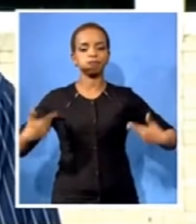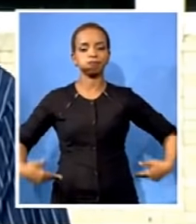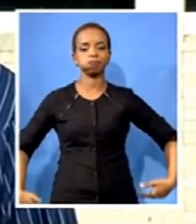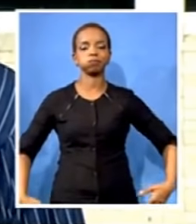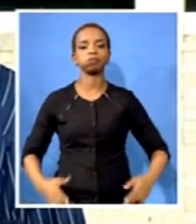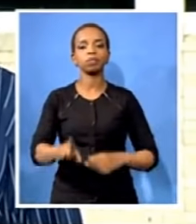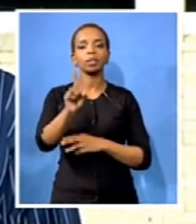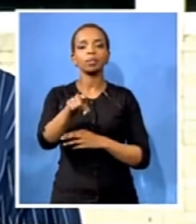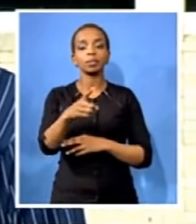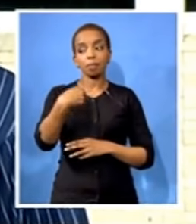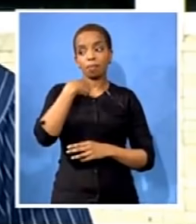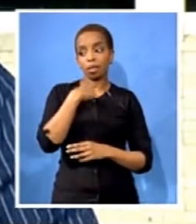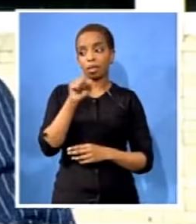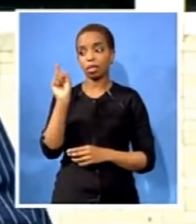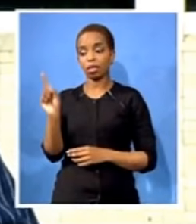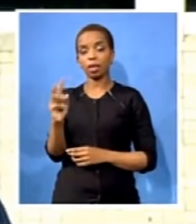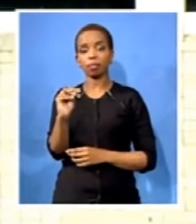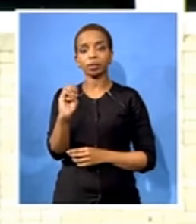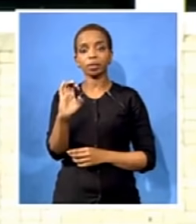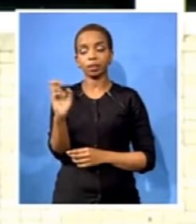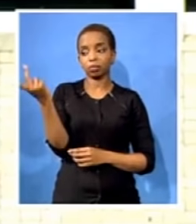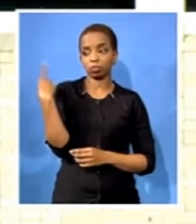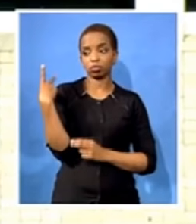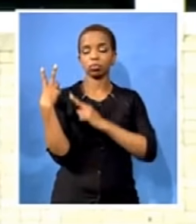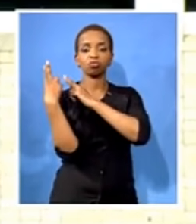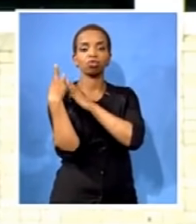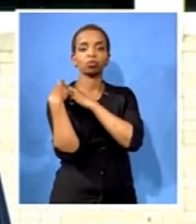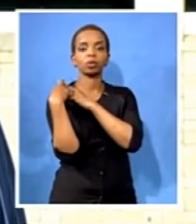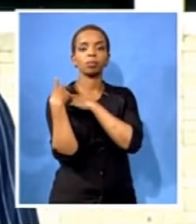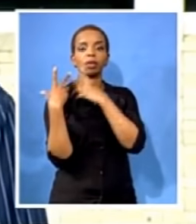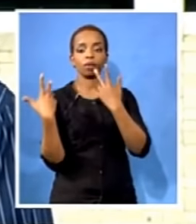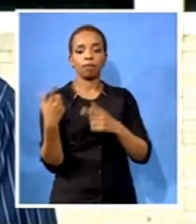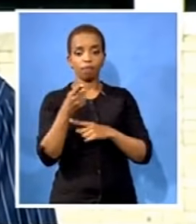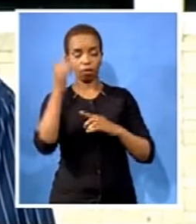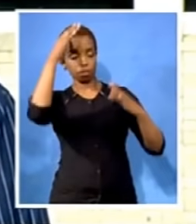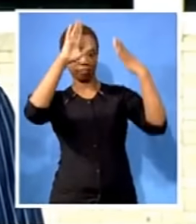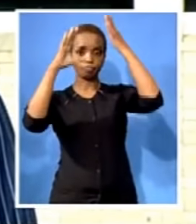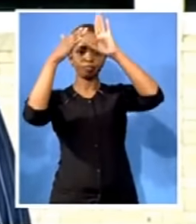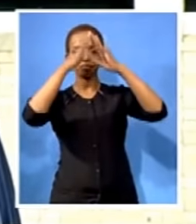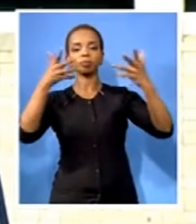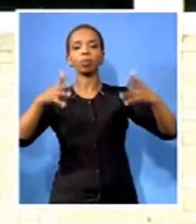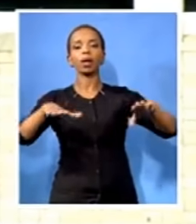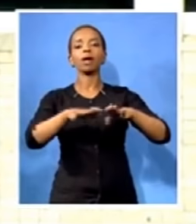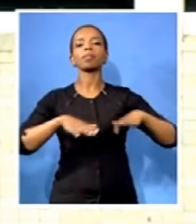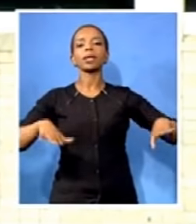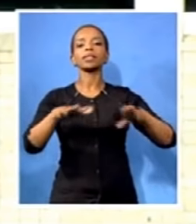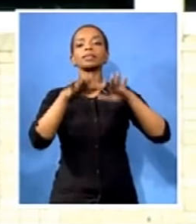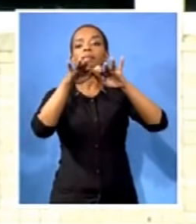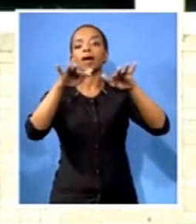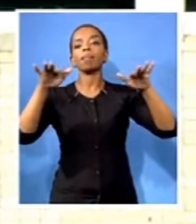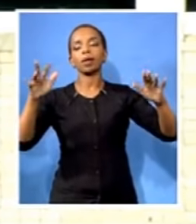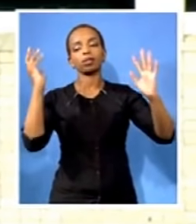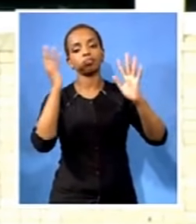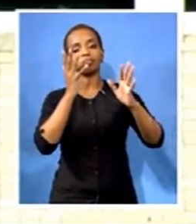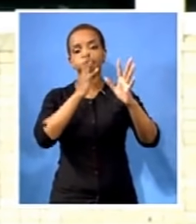to roll out that innovation in all the public spaces. But once you are inside the taxi,